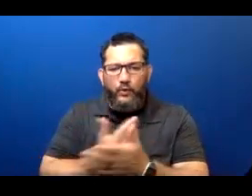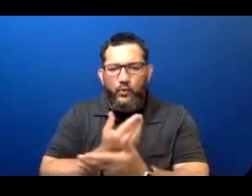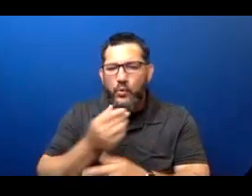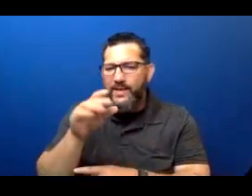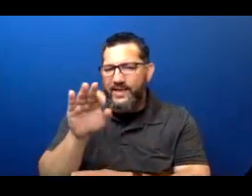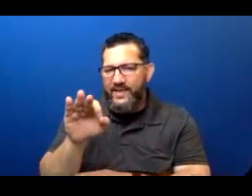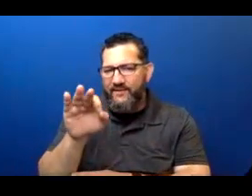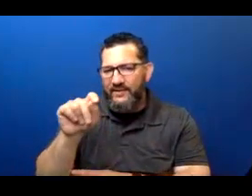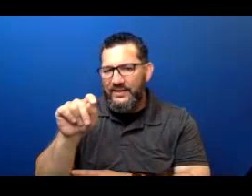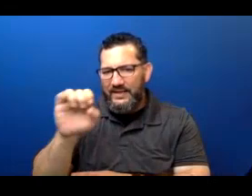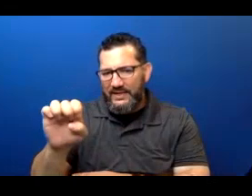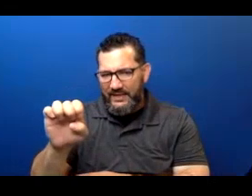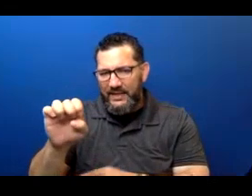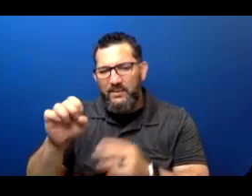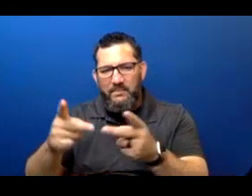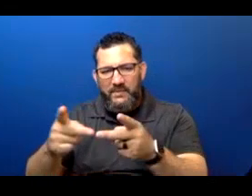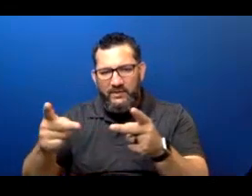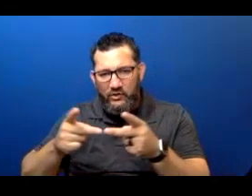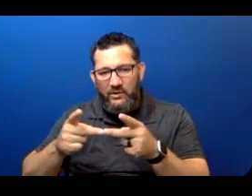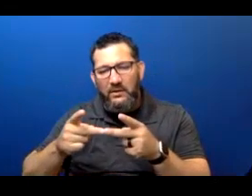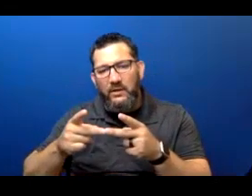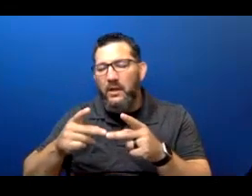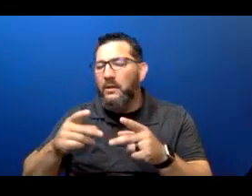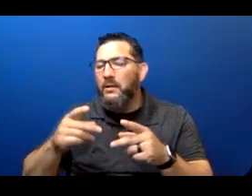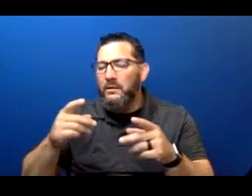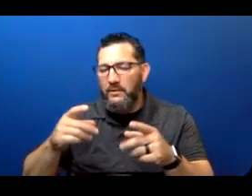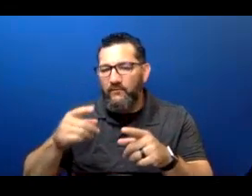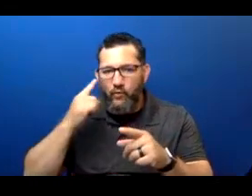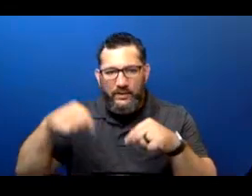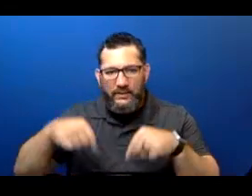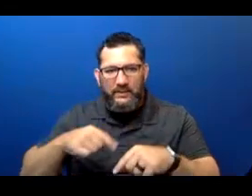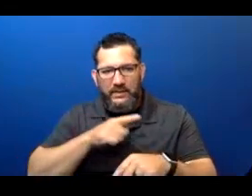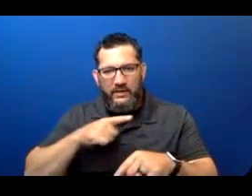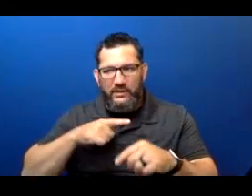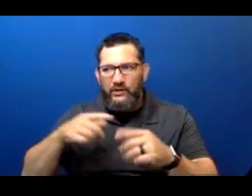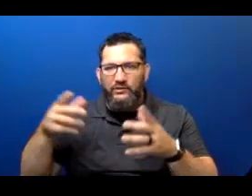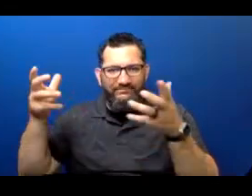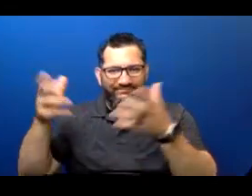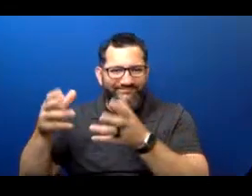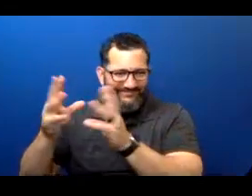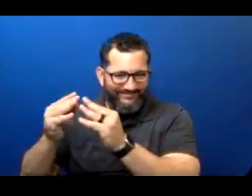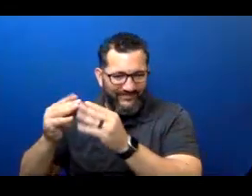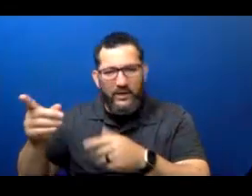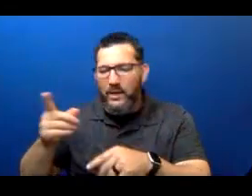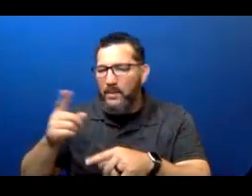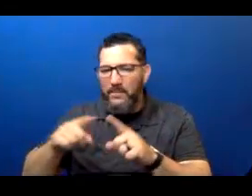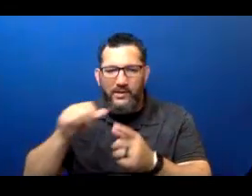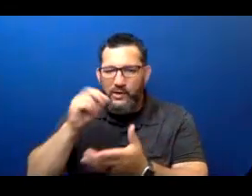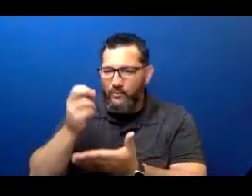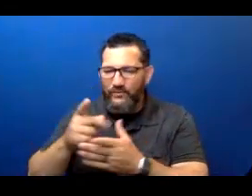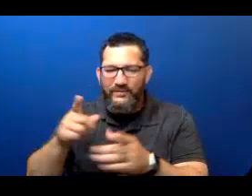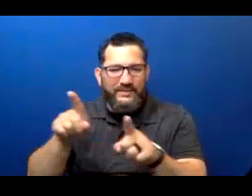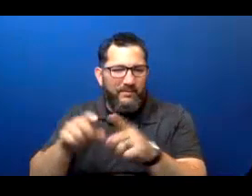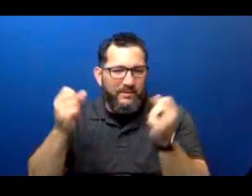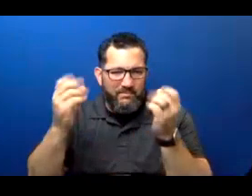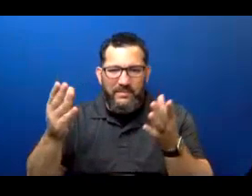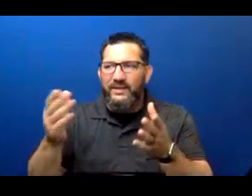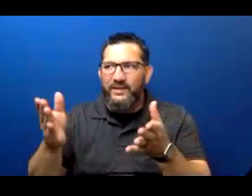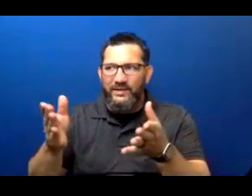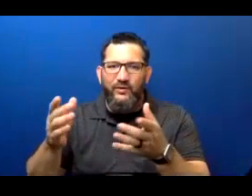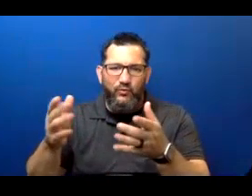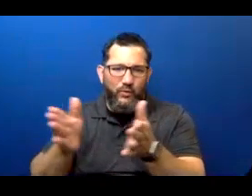were many asks of this nature in the last session, it was not approved. We were hopeful that